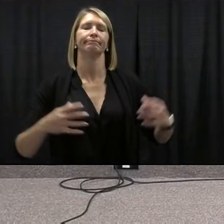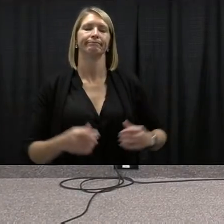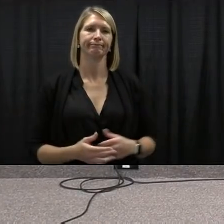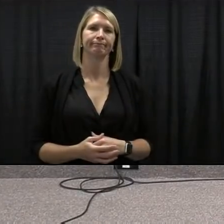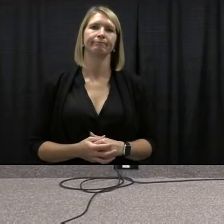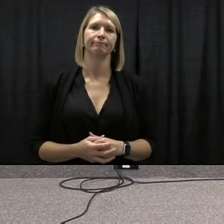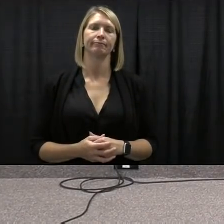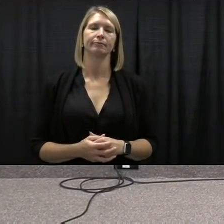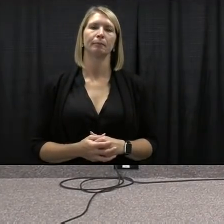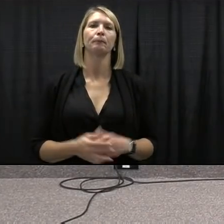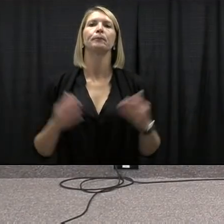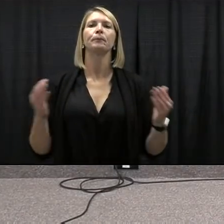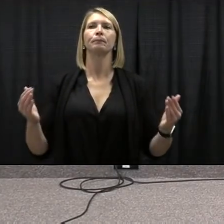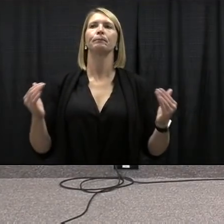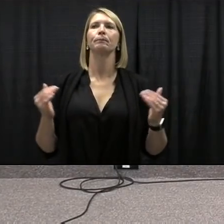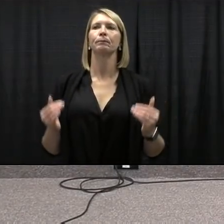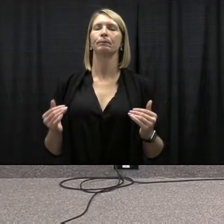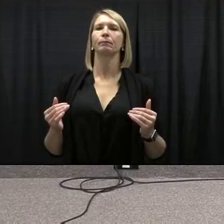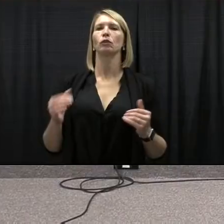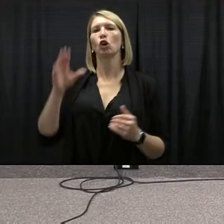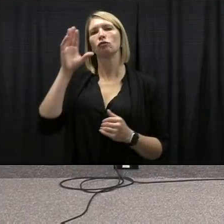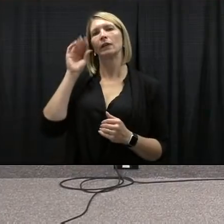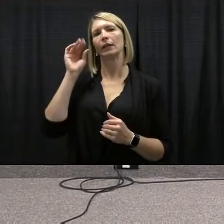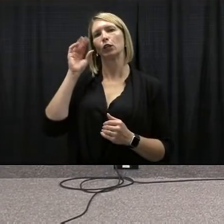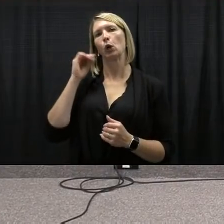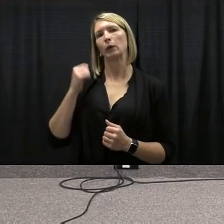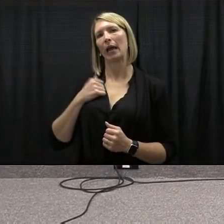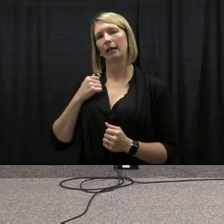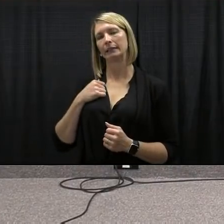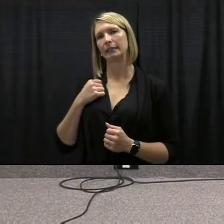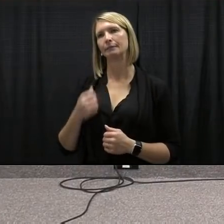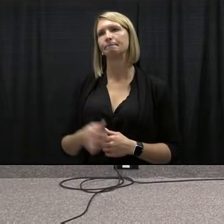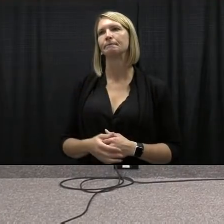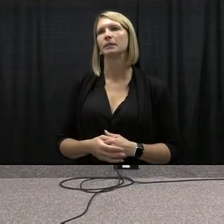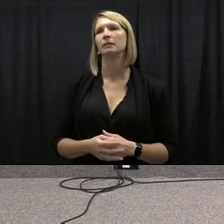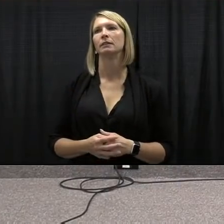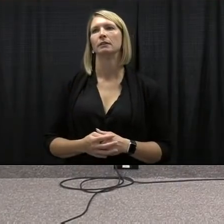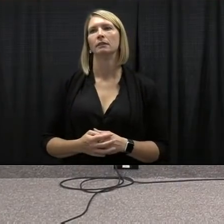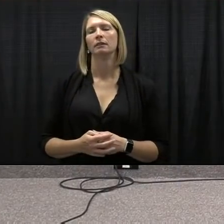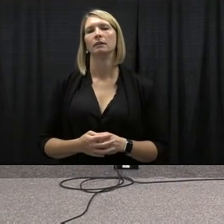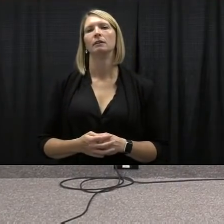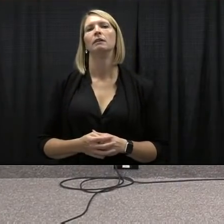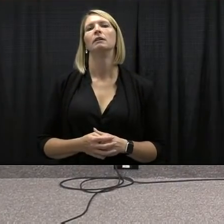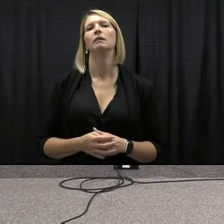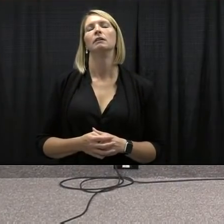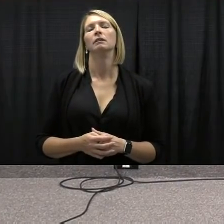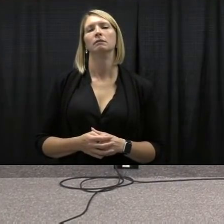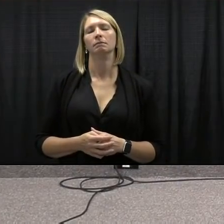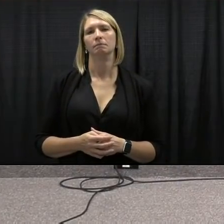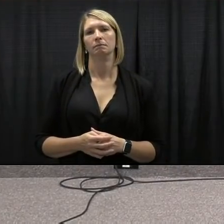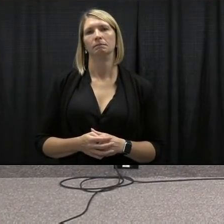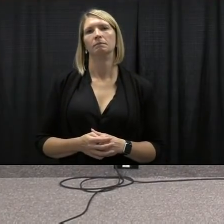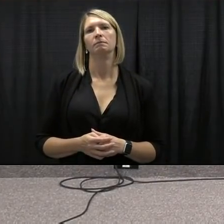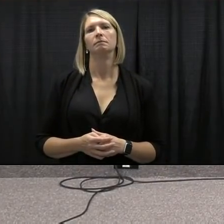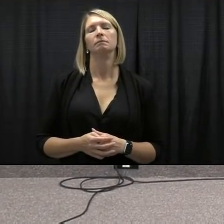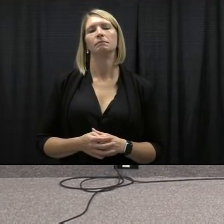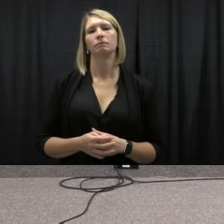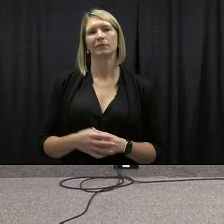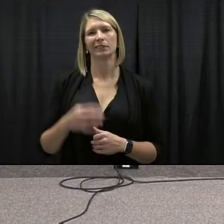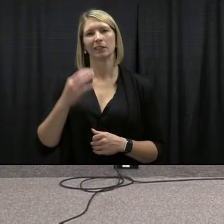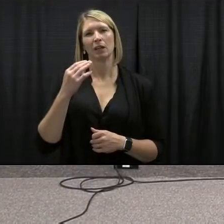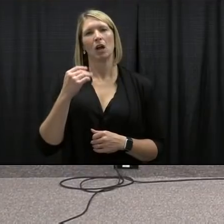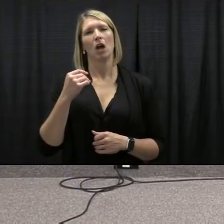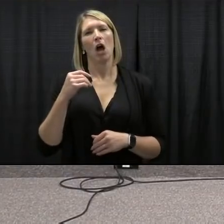Our next questions are from Patrick Butler with Radio Canada. Please go ahead and make your way to the mic. Mr. Premier, on the offer of help to